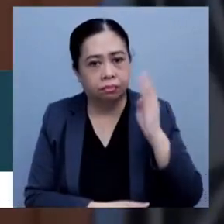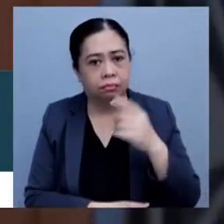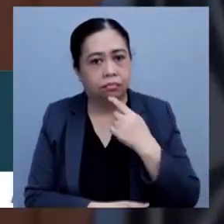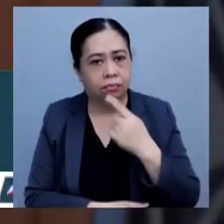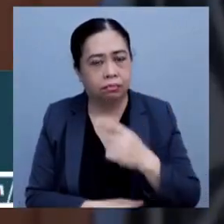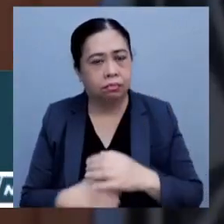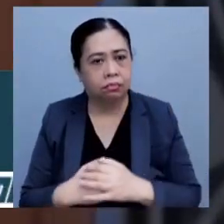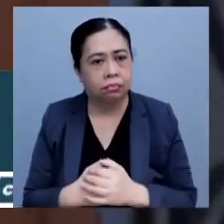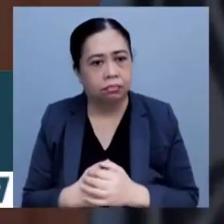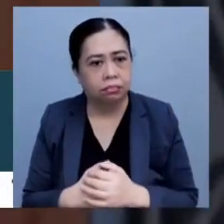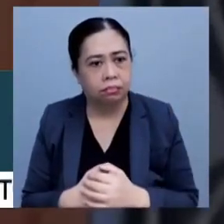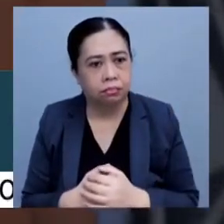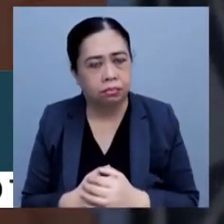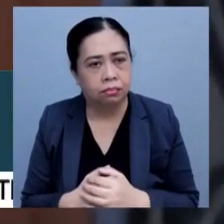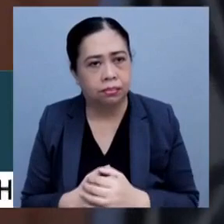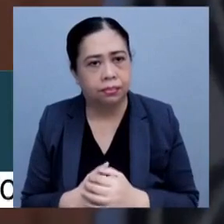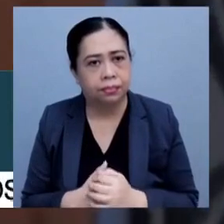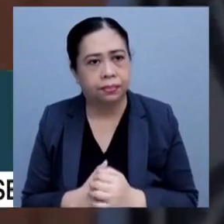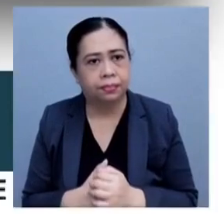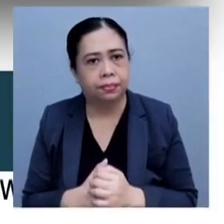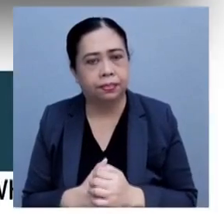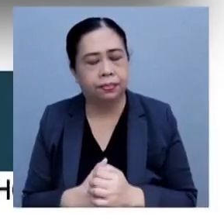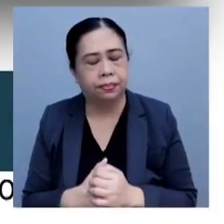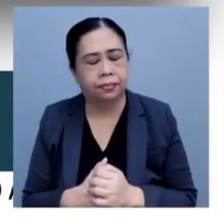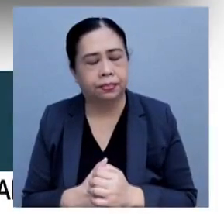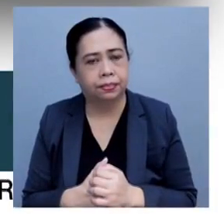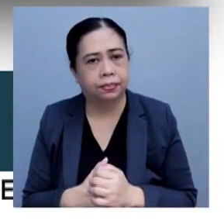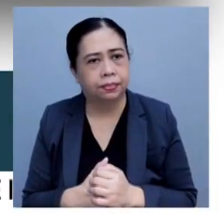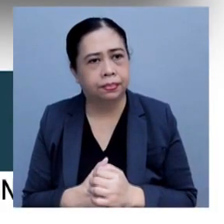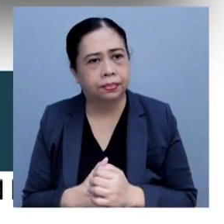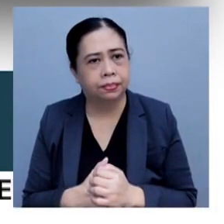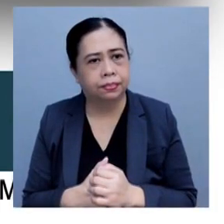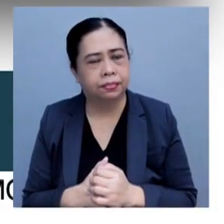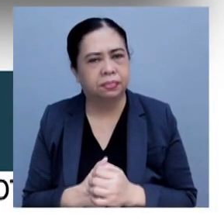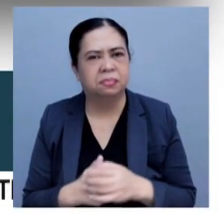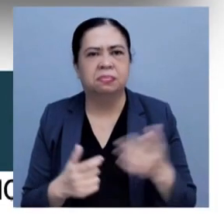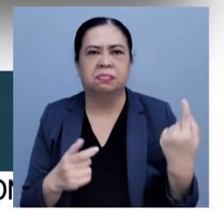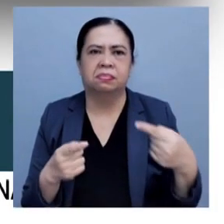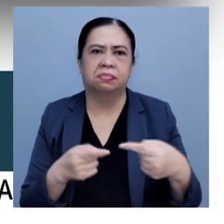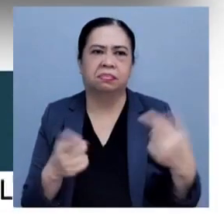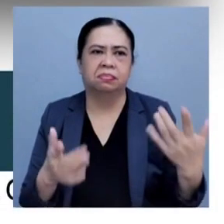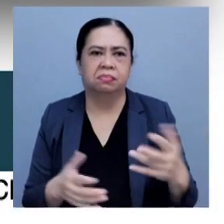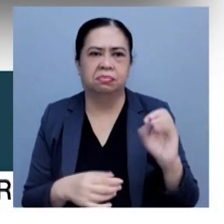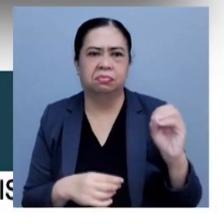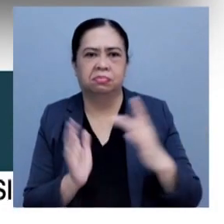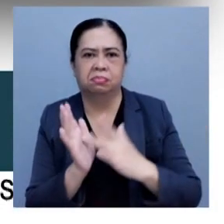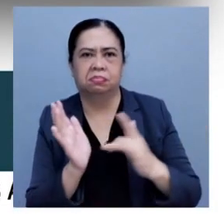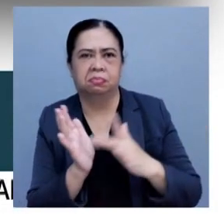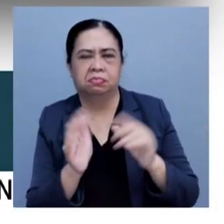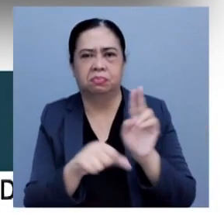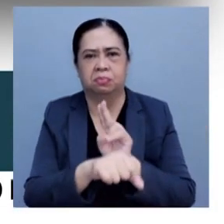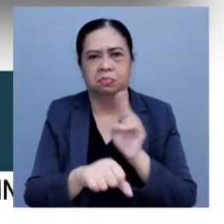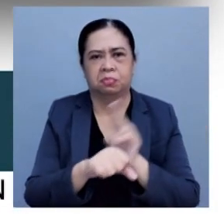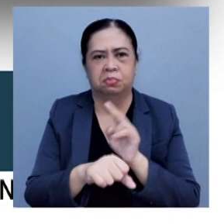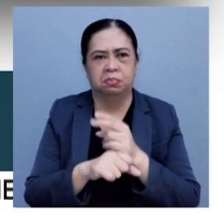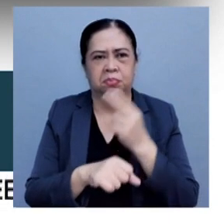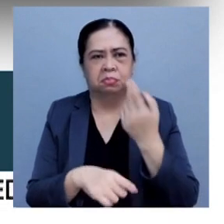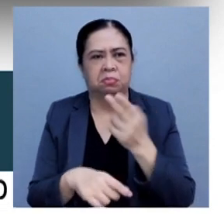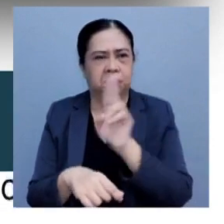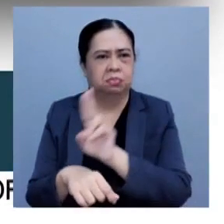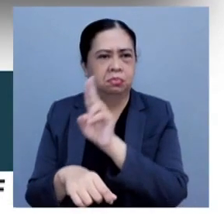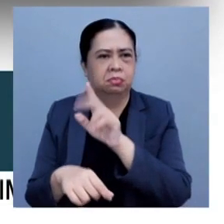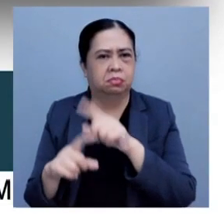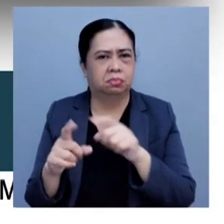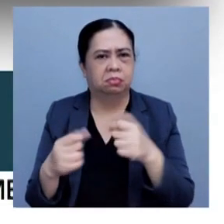believes the matter is being used for politicking. Exploit lang ito ng kalaban na gamitin para palakihin ang isyo. Ganap sila